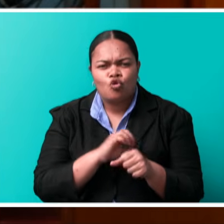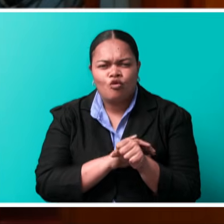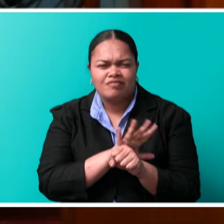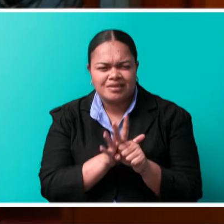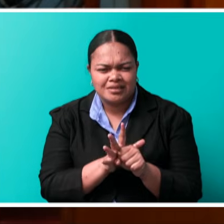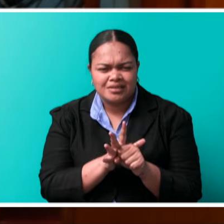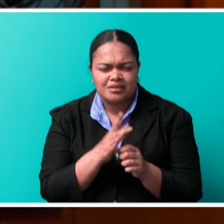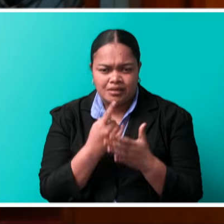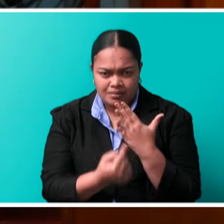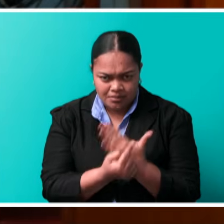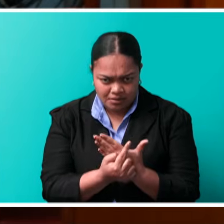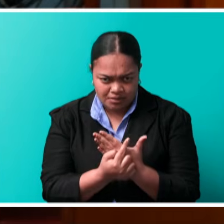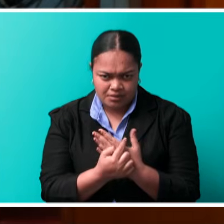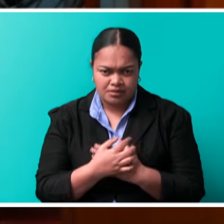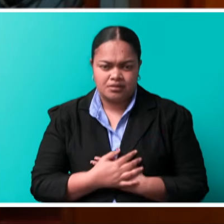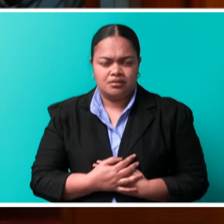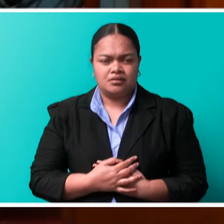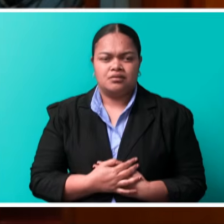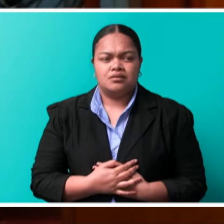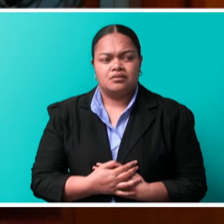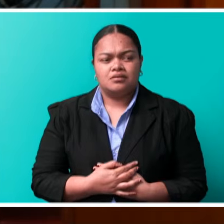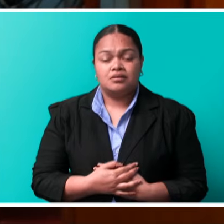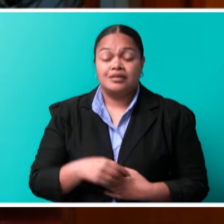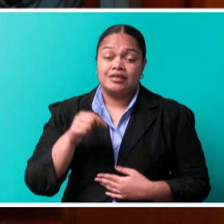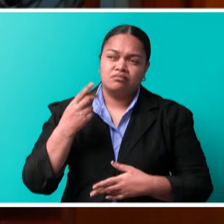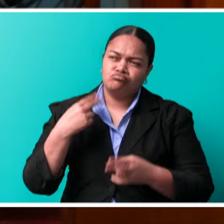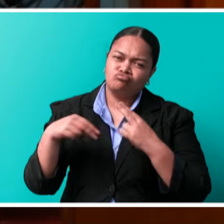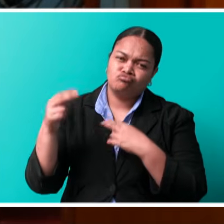which caused one of the deepest contractions in our history,